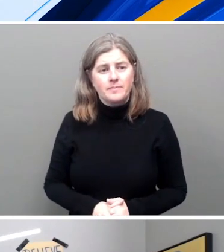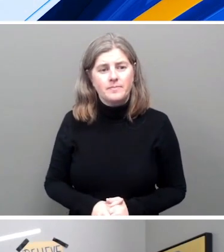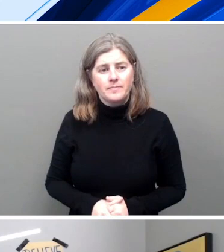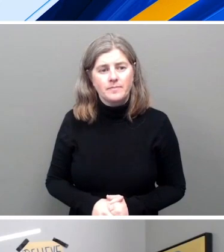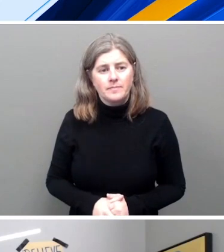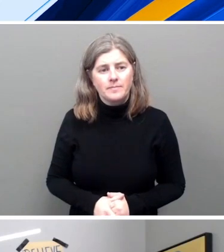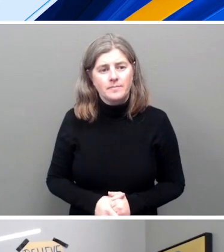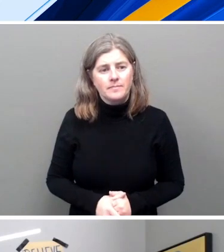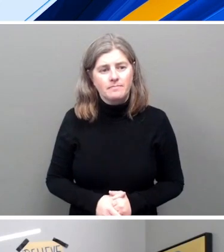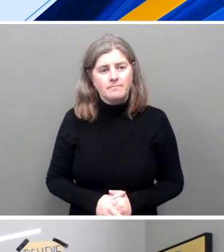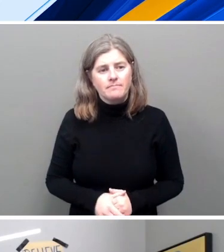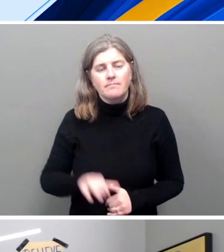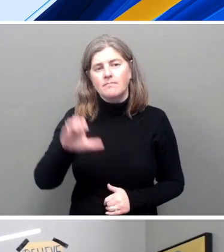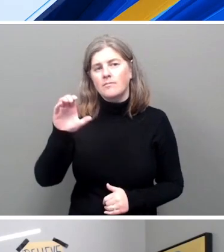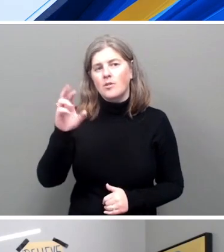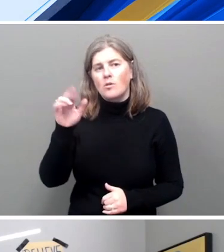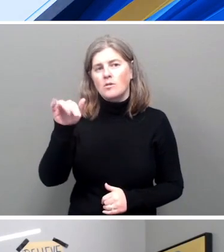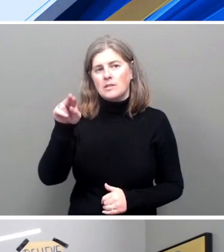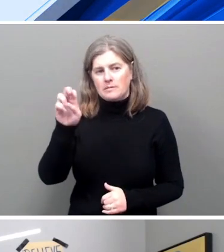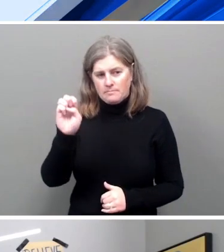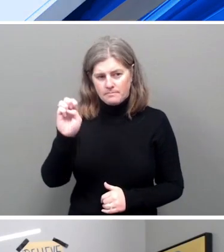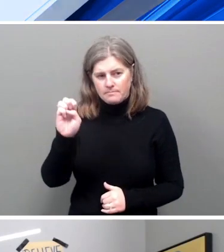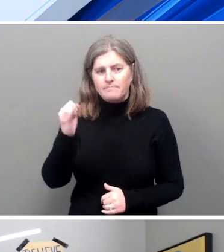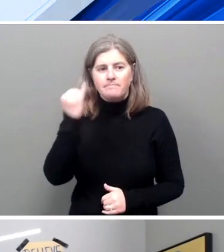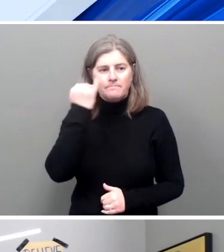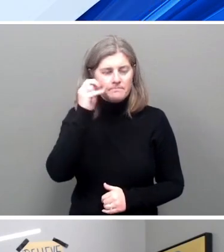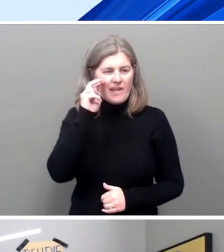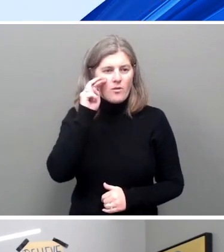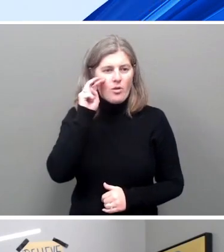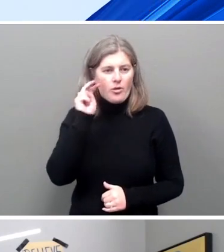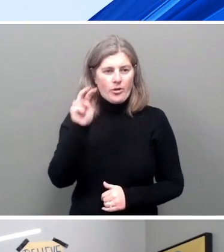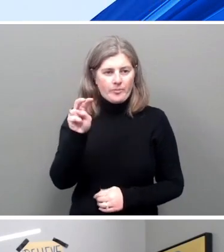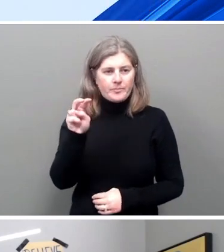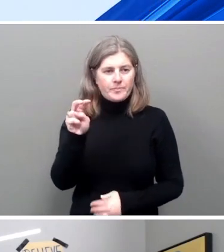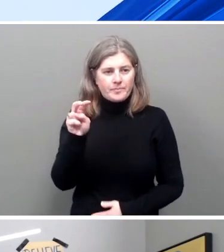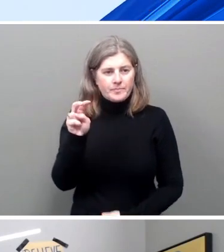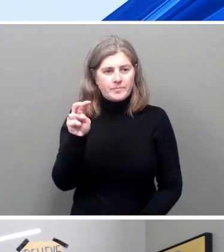Stop sharing. Yeah, I think that if you look by